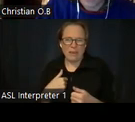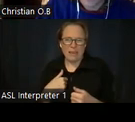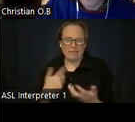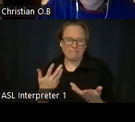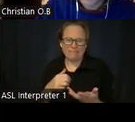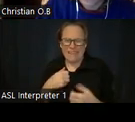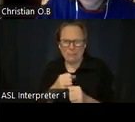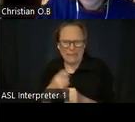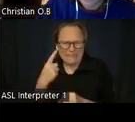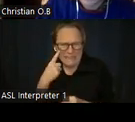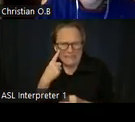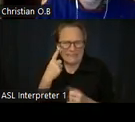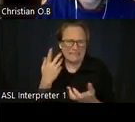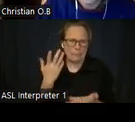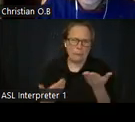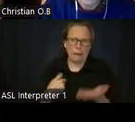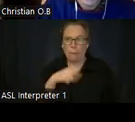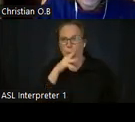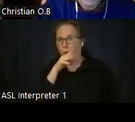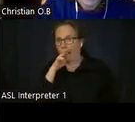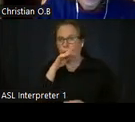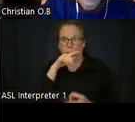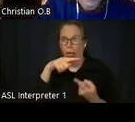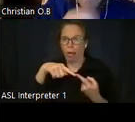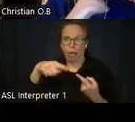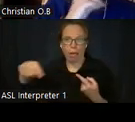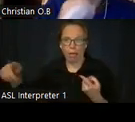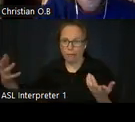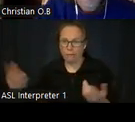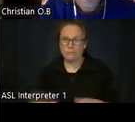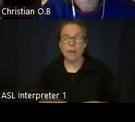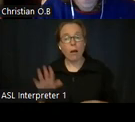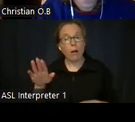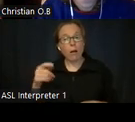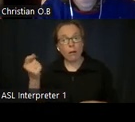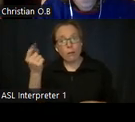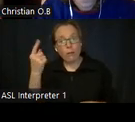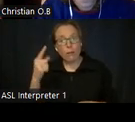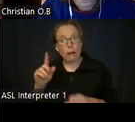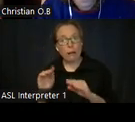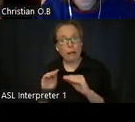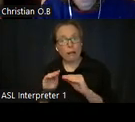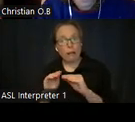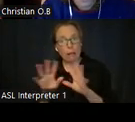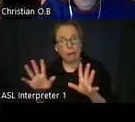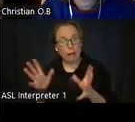I hope I'm not just rambling. Sorry. That does make sense. My question was just to see if it was